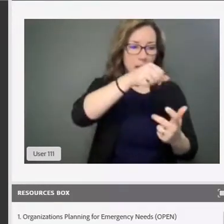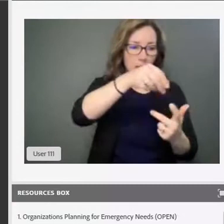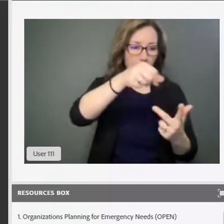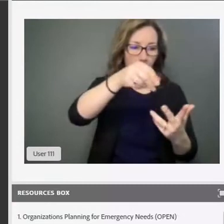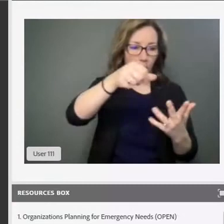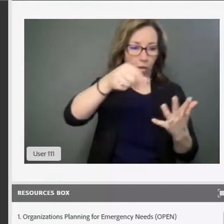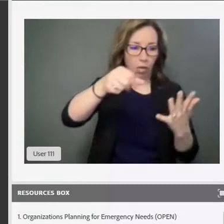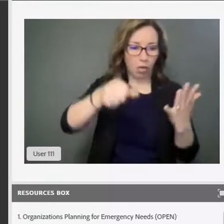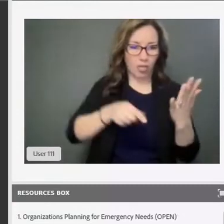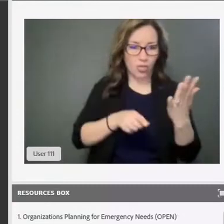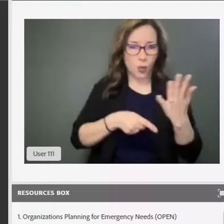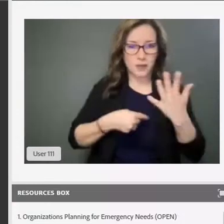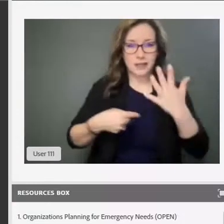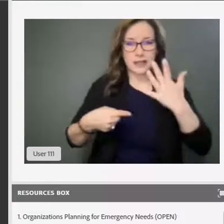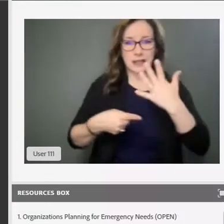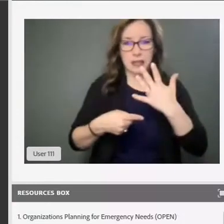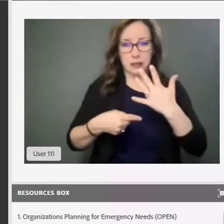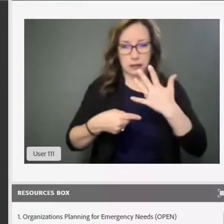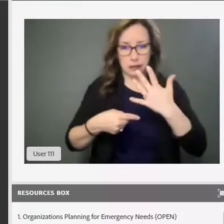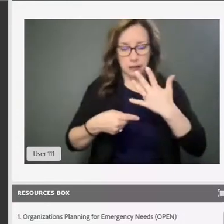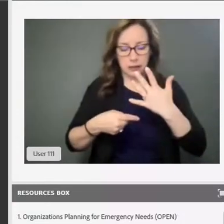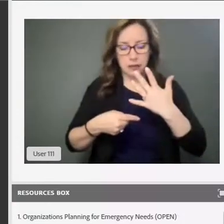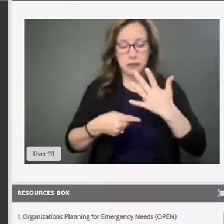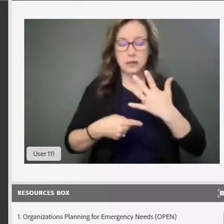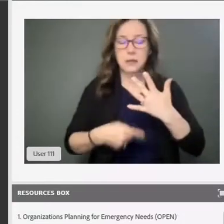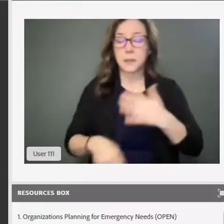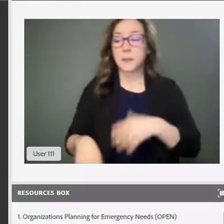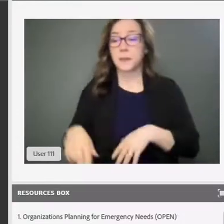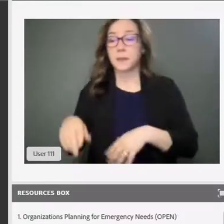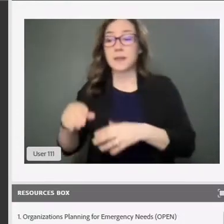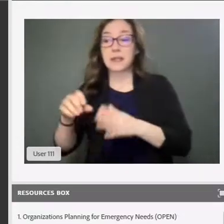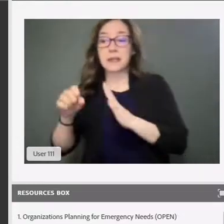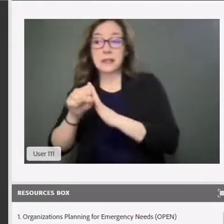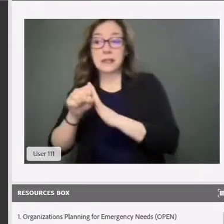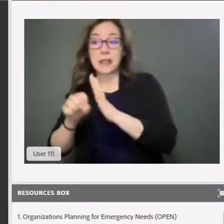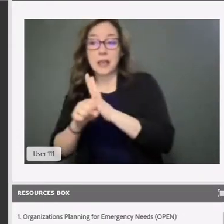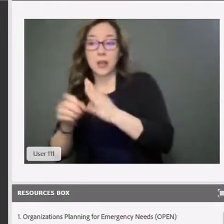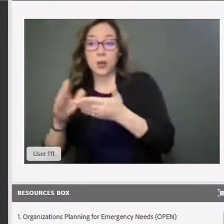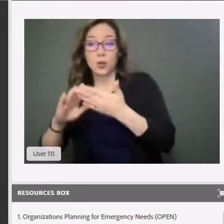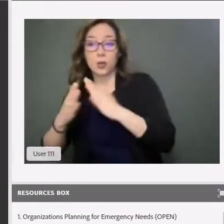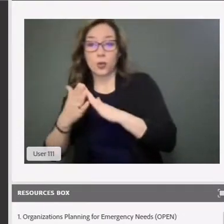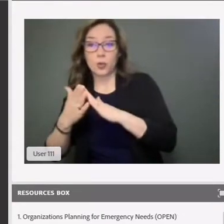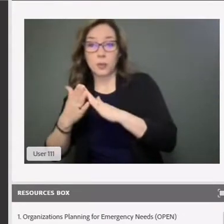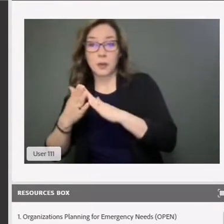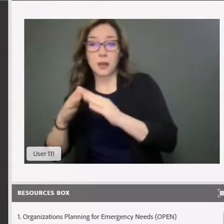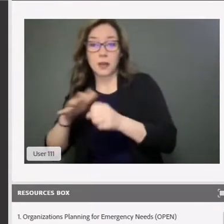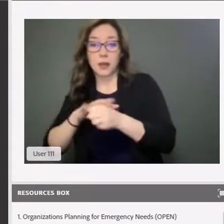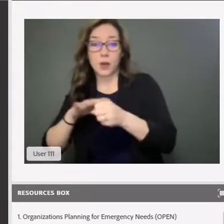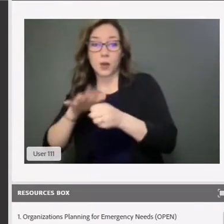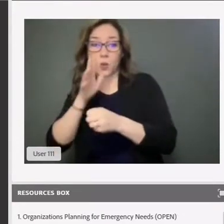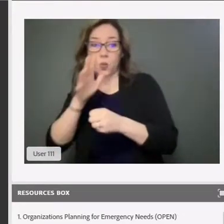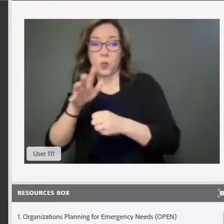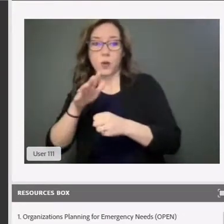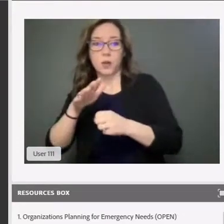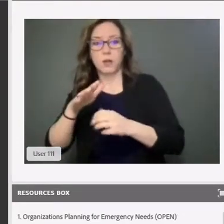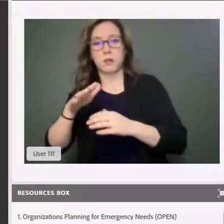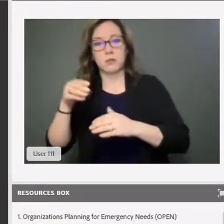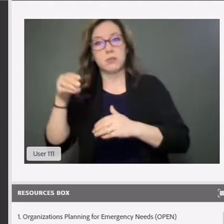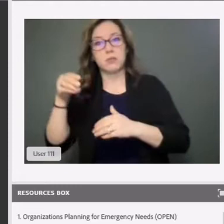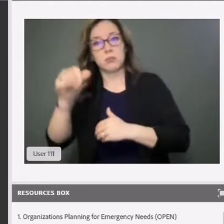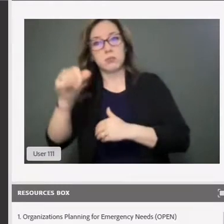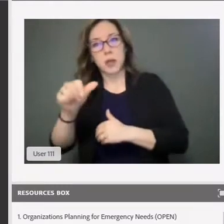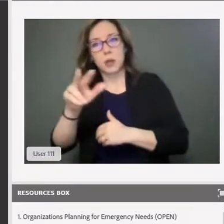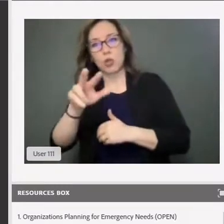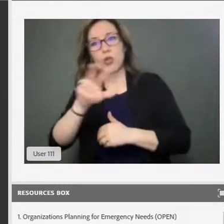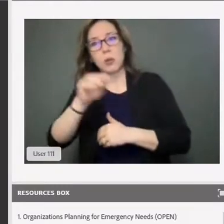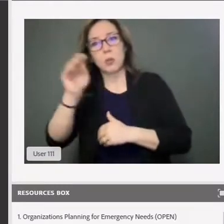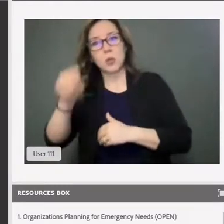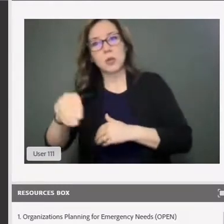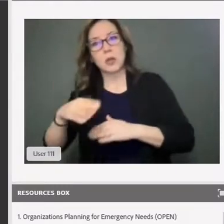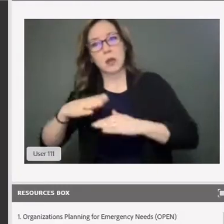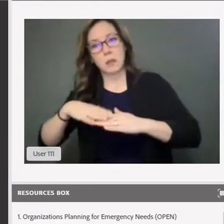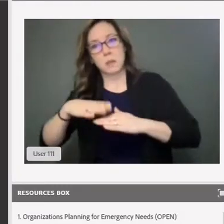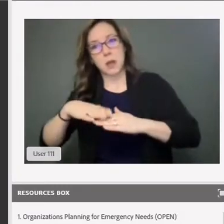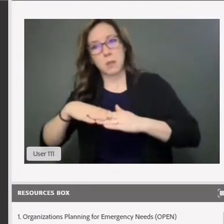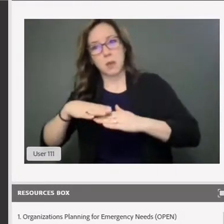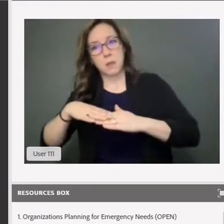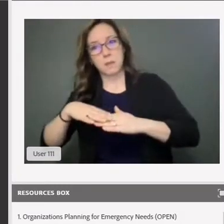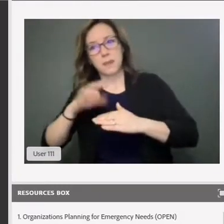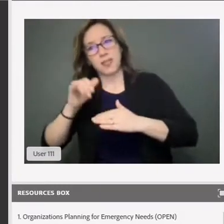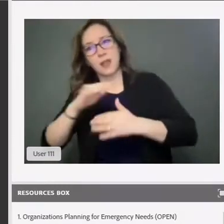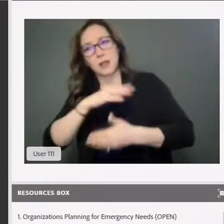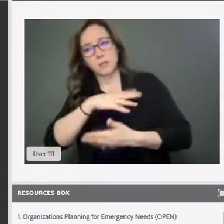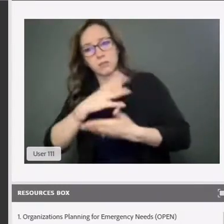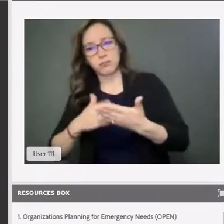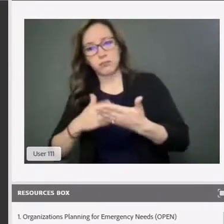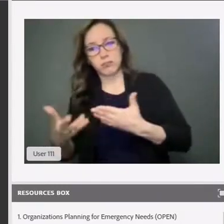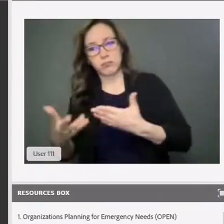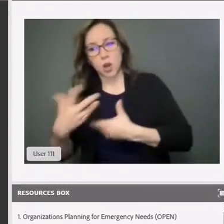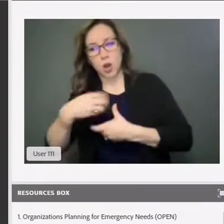that the states and territories and urban areas will in fact spend more than the 3% minimum spend on that area. And so that's part of, you